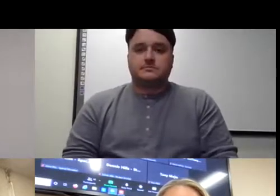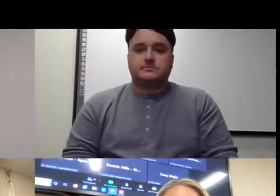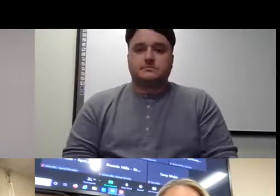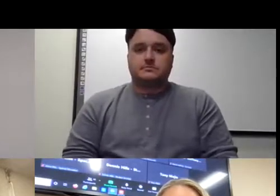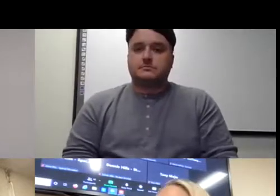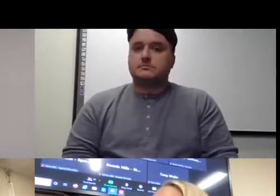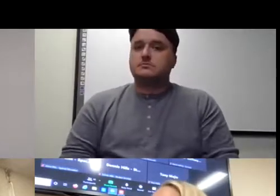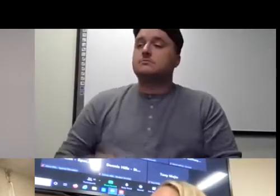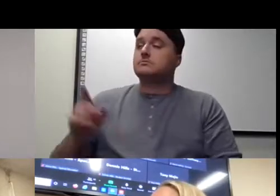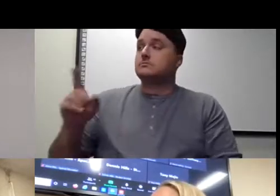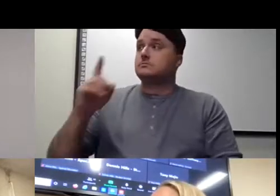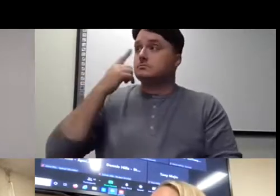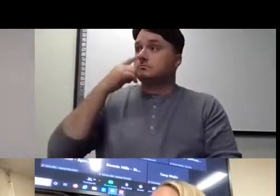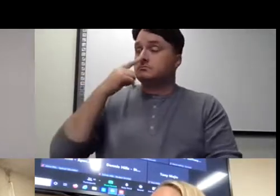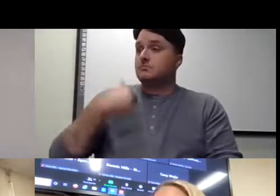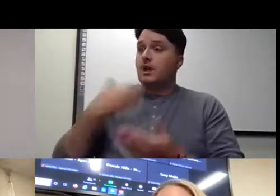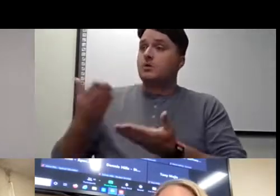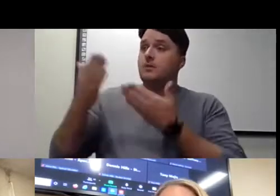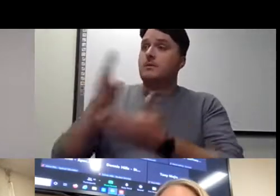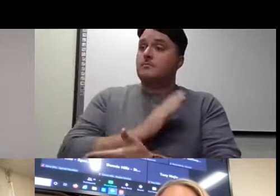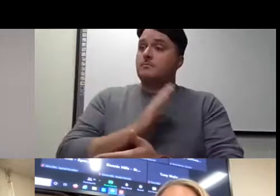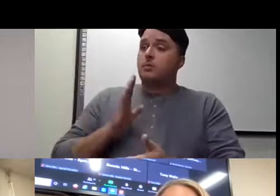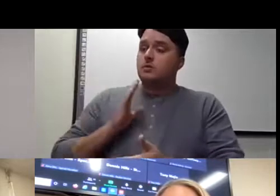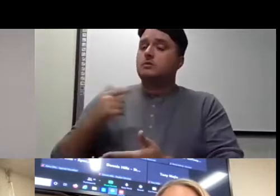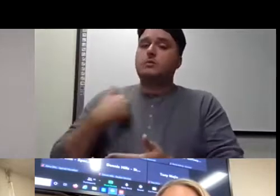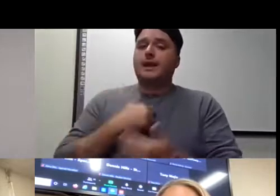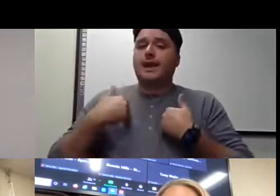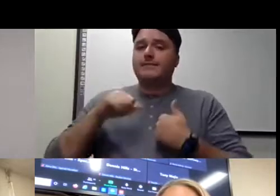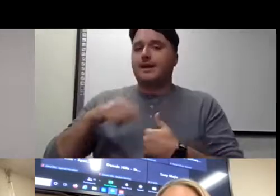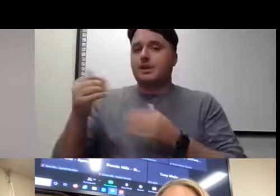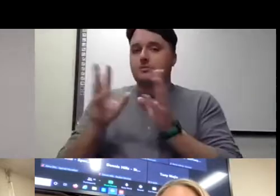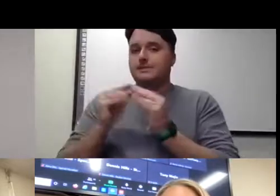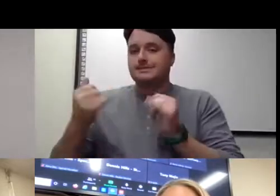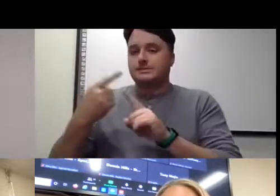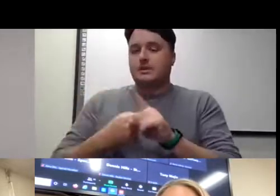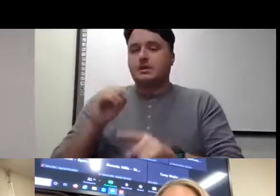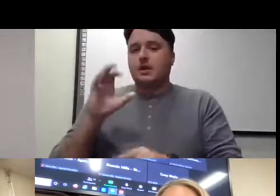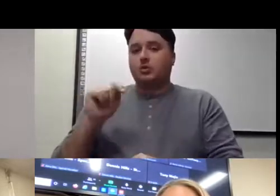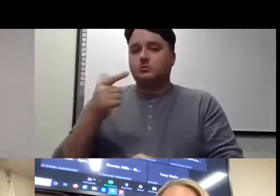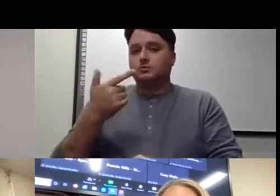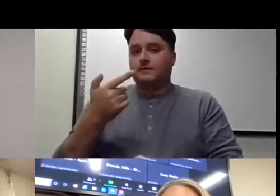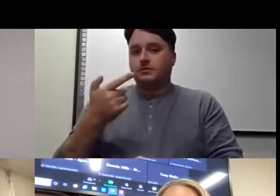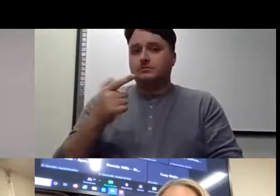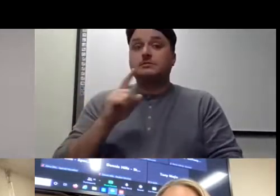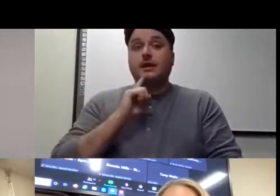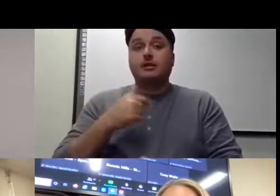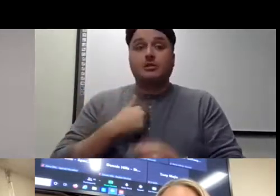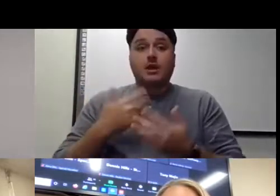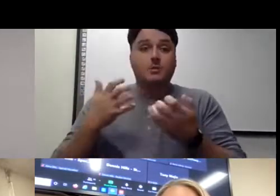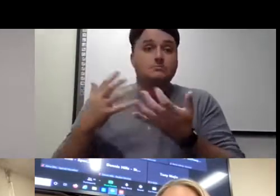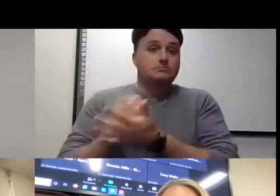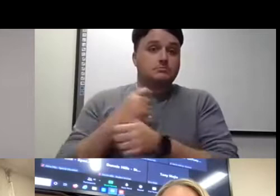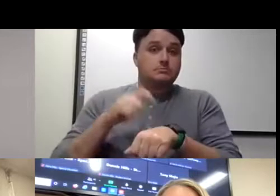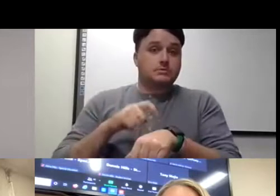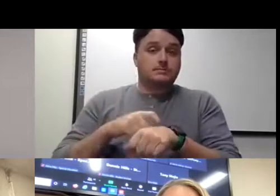President Chin, if I could recommend to the board, we do have another meeting this month, October 21st. I would actually like to take some time